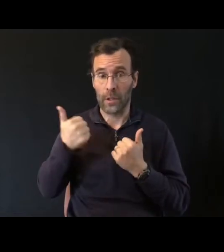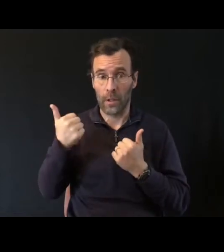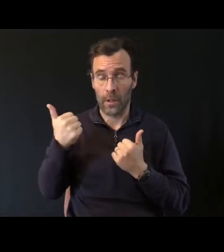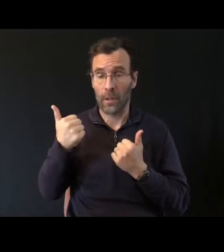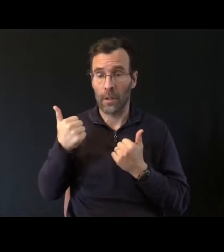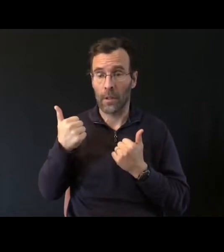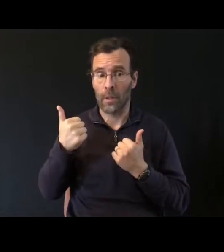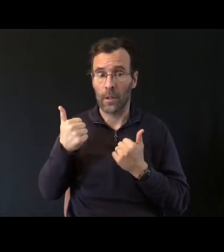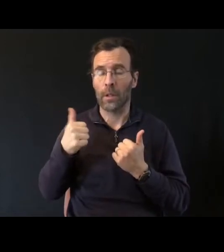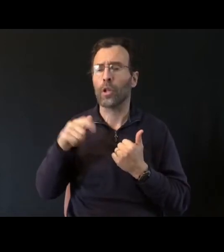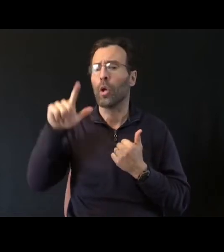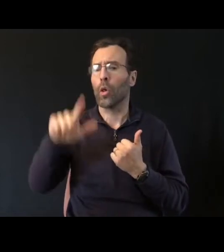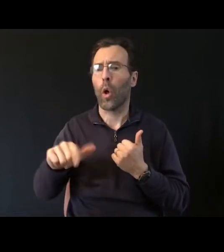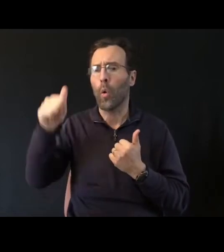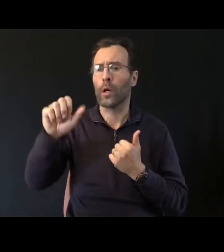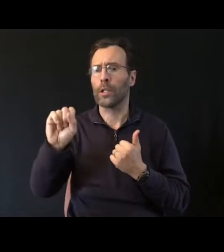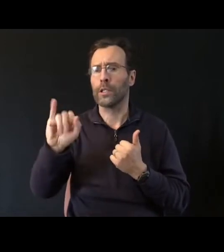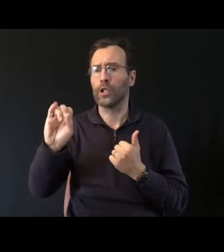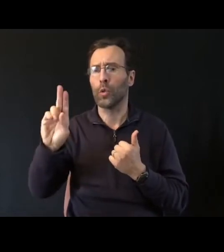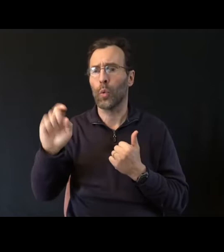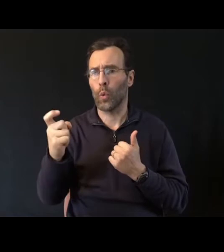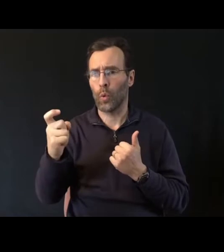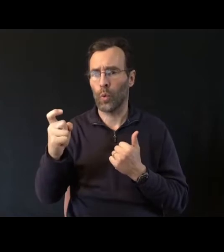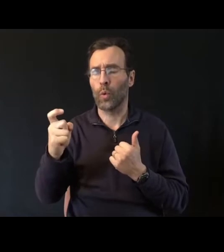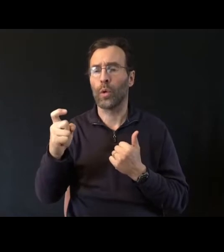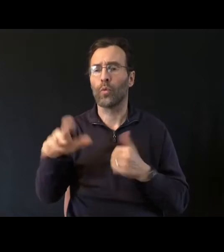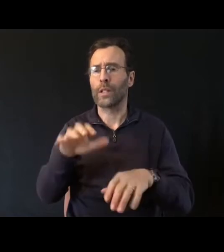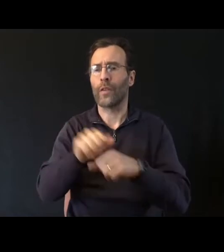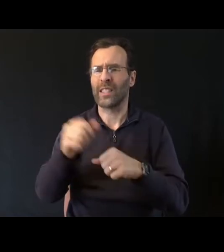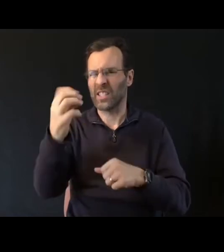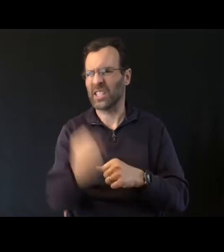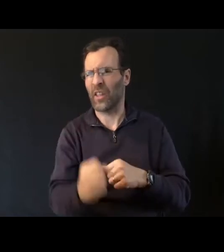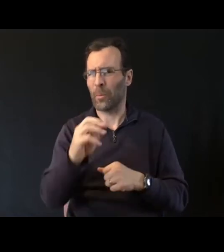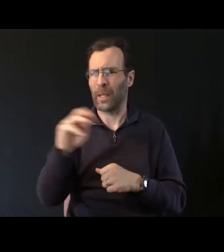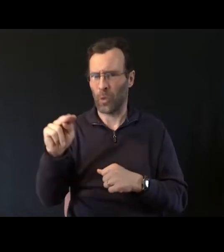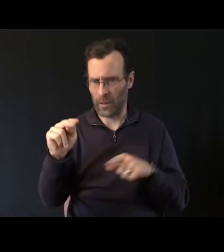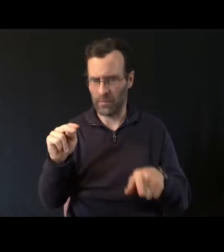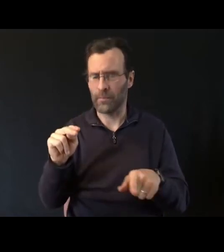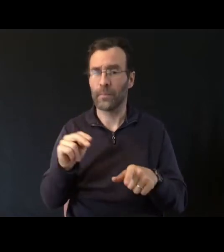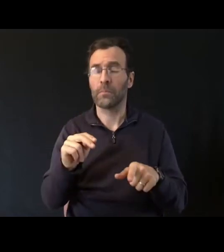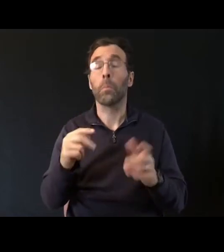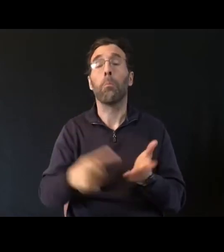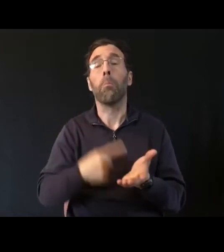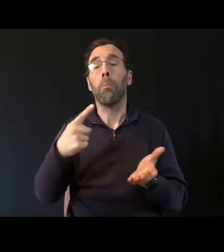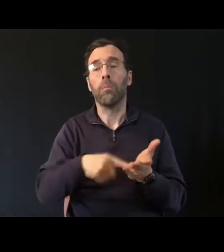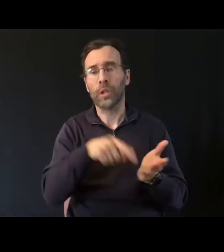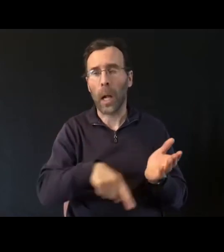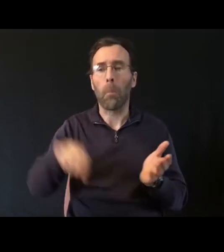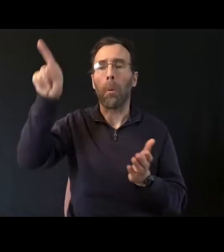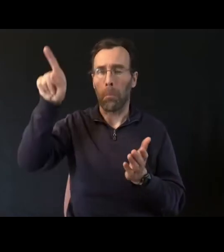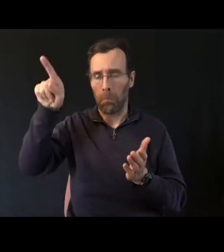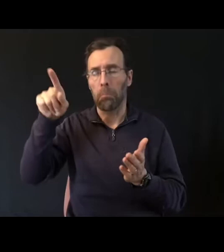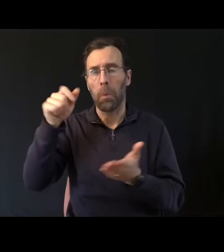the Lower Sioux Reservation. She lives down there in southern Minnesota. So she'll come up for periods of time